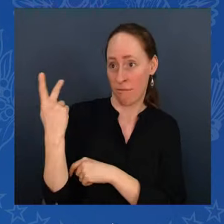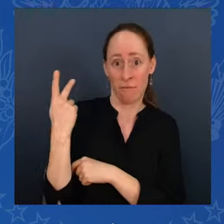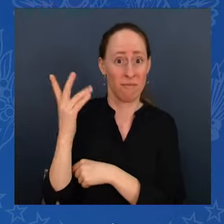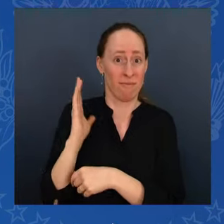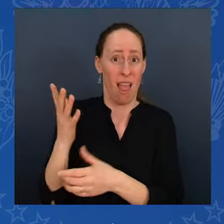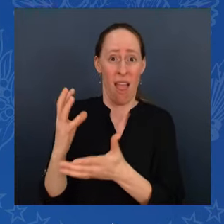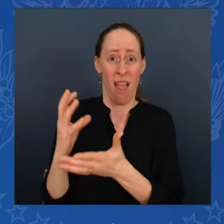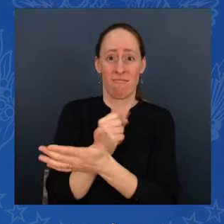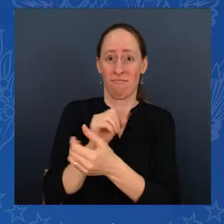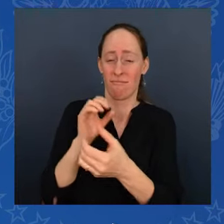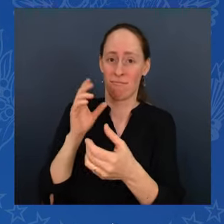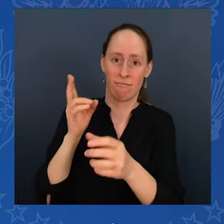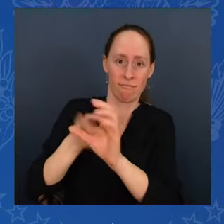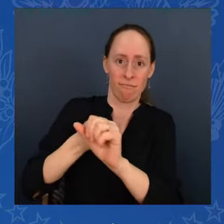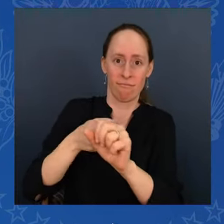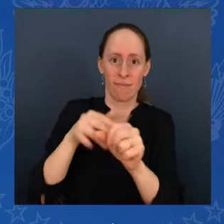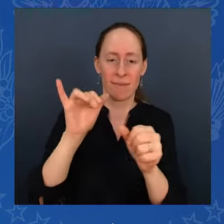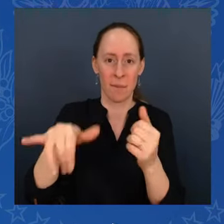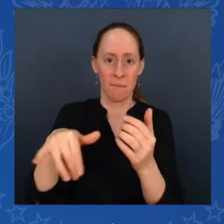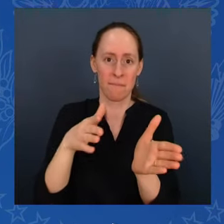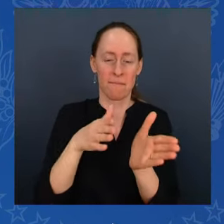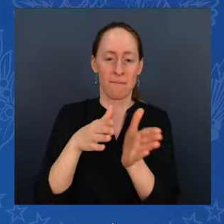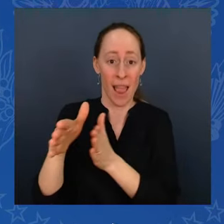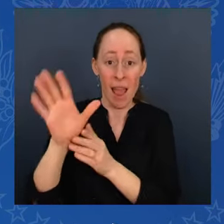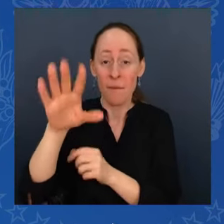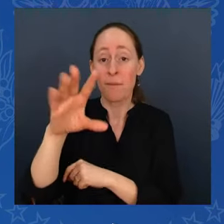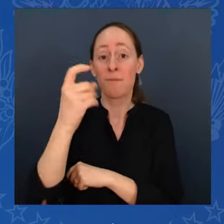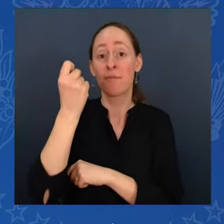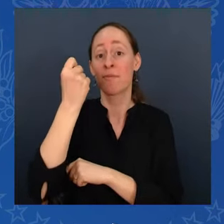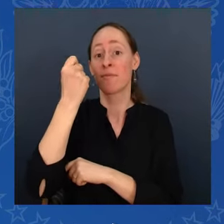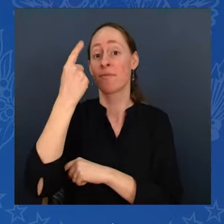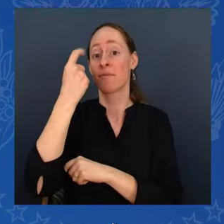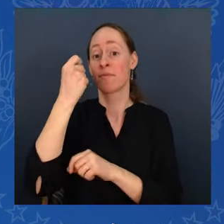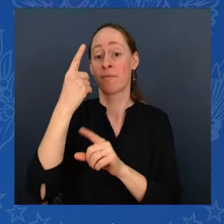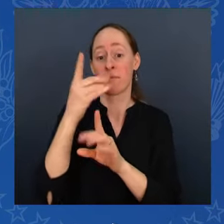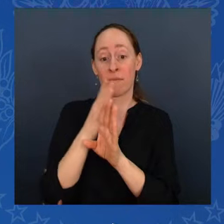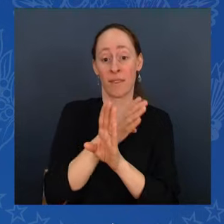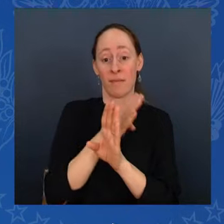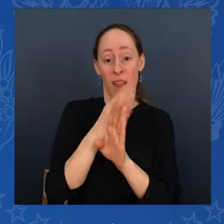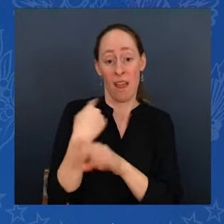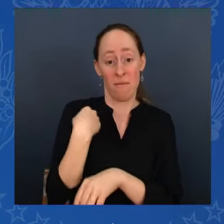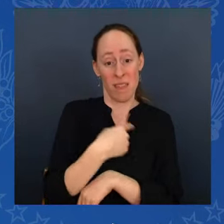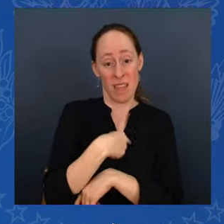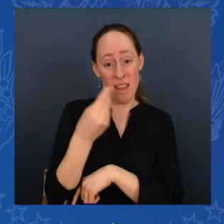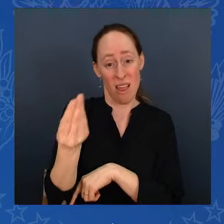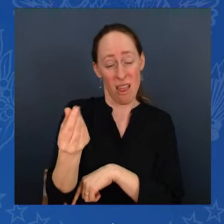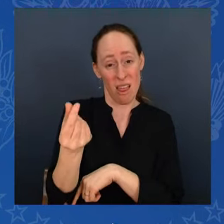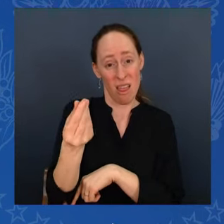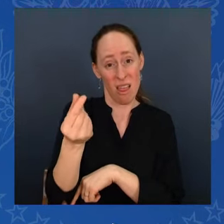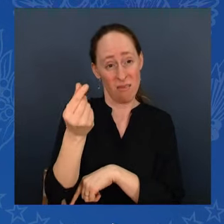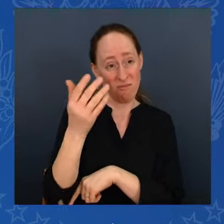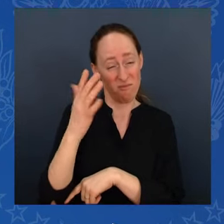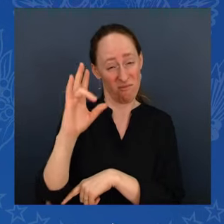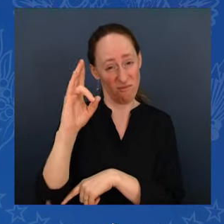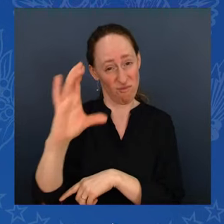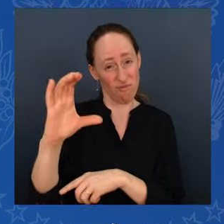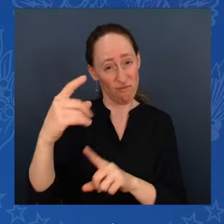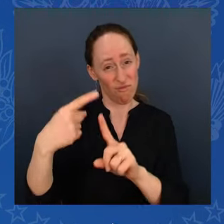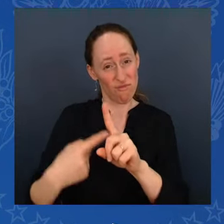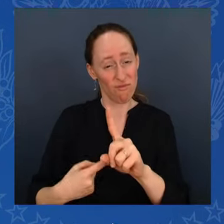totaling $700. Now, after the SAVE plan, our monthly payments have dropped